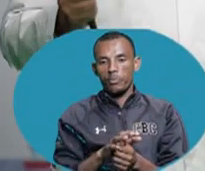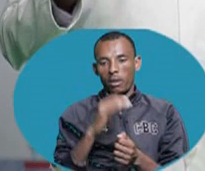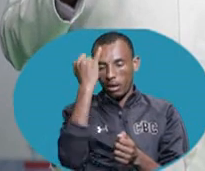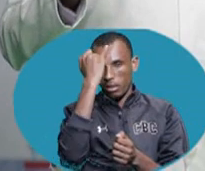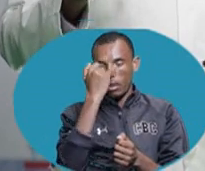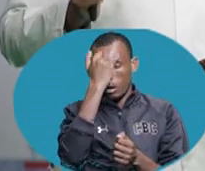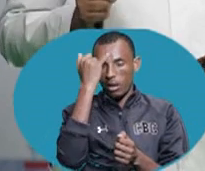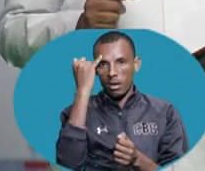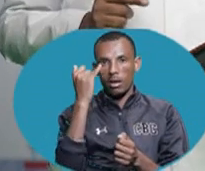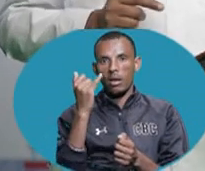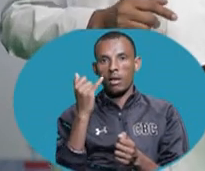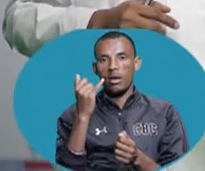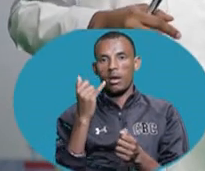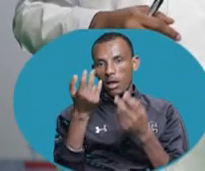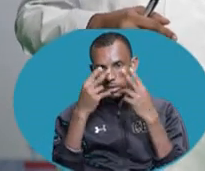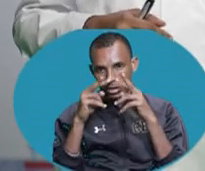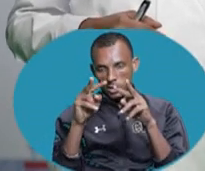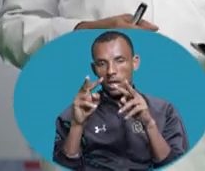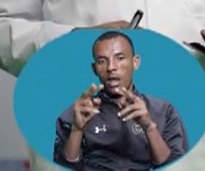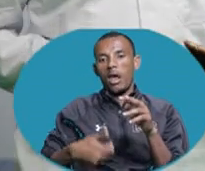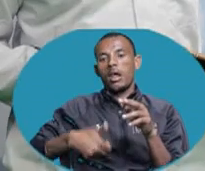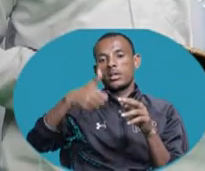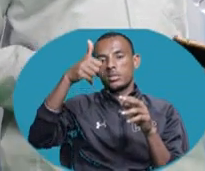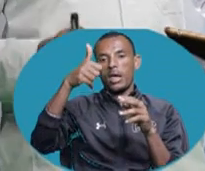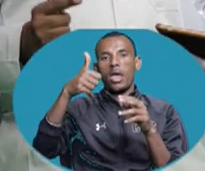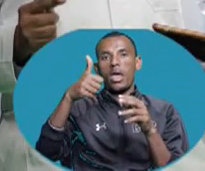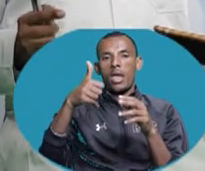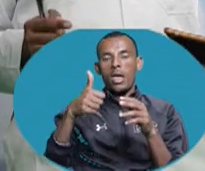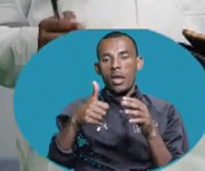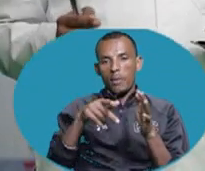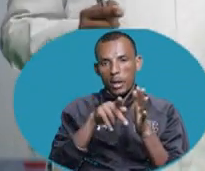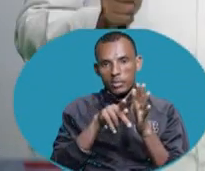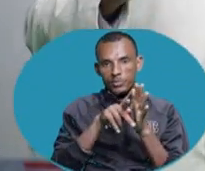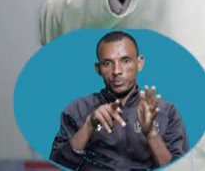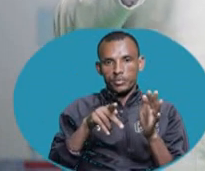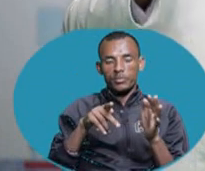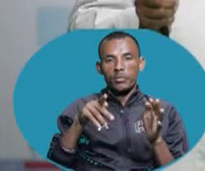assigned another prime minister, King Emmanuel III, assigned